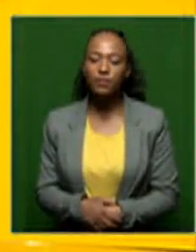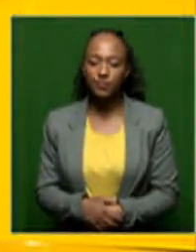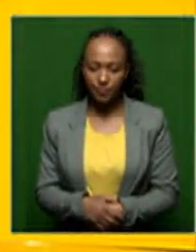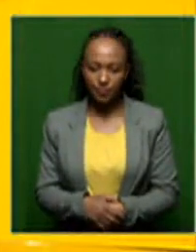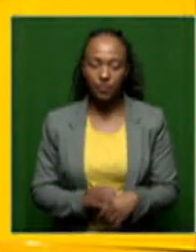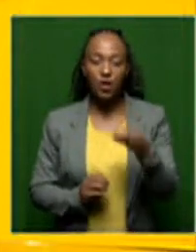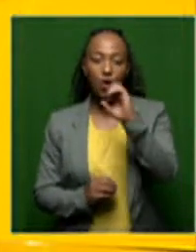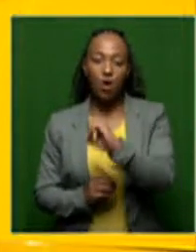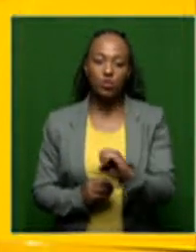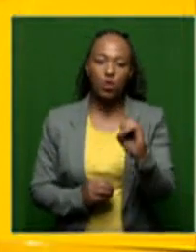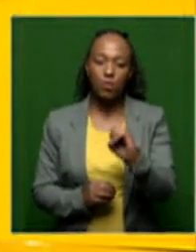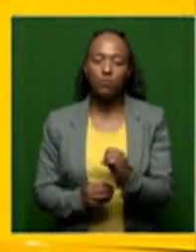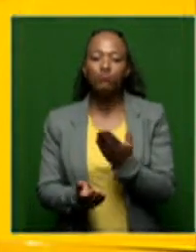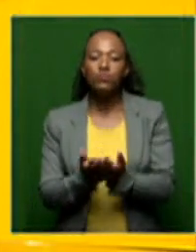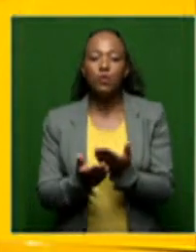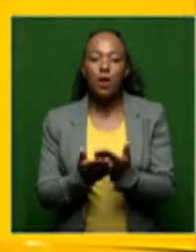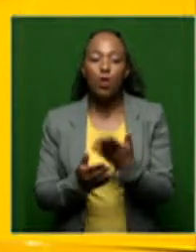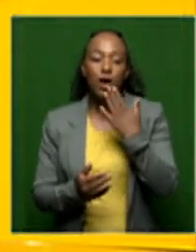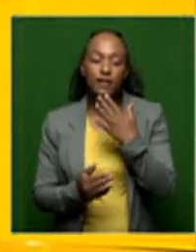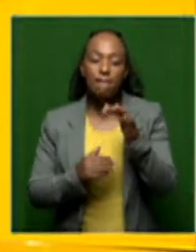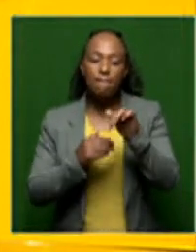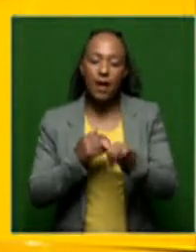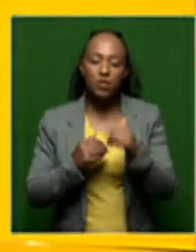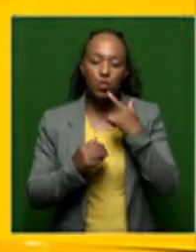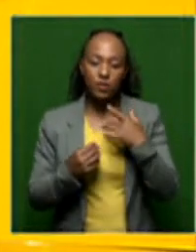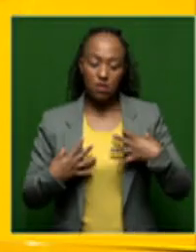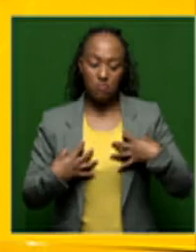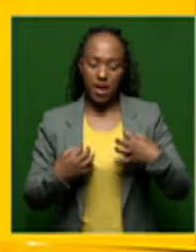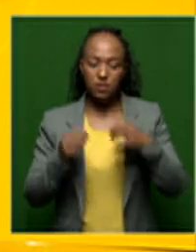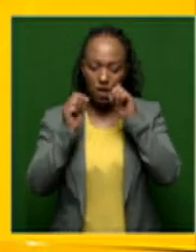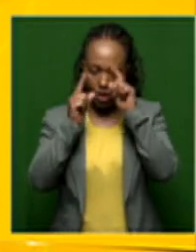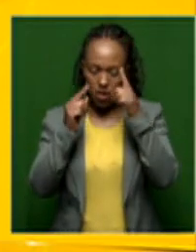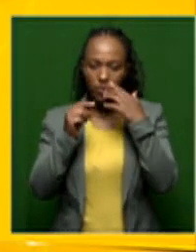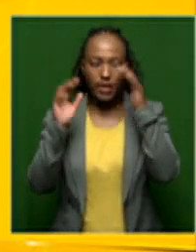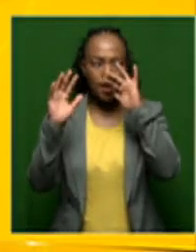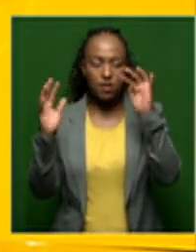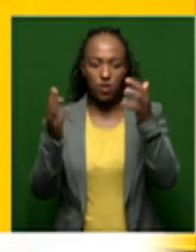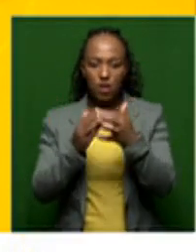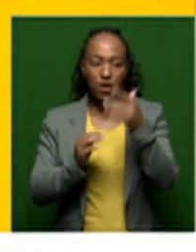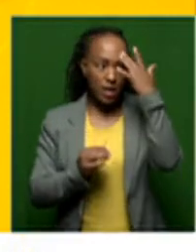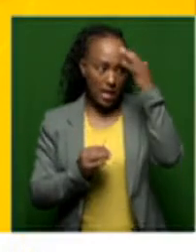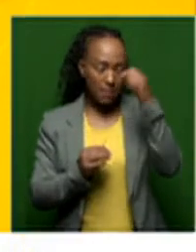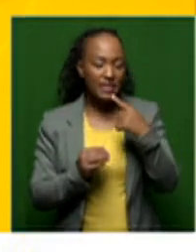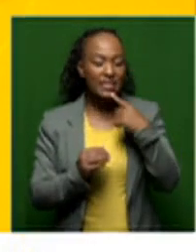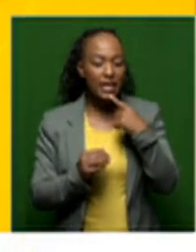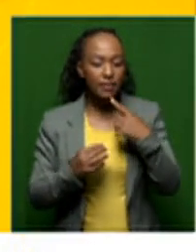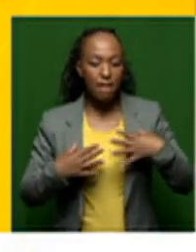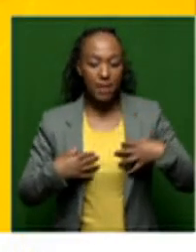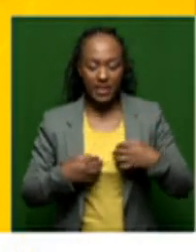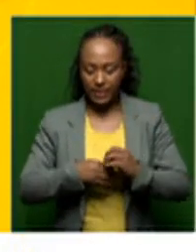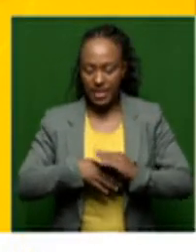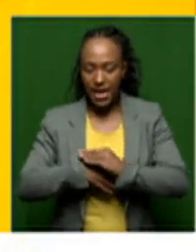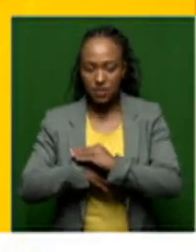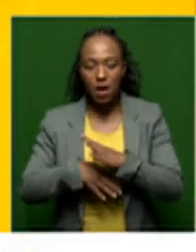Well, October is used to observe breast cancer awareness across the world. Government says breast cancer among women